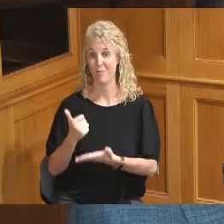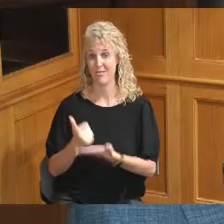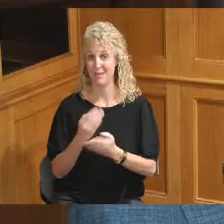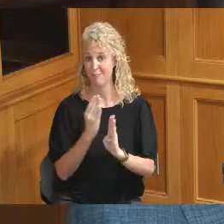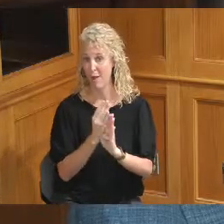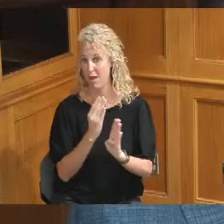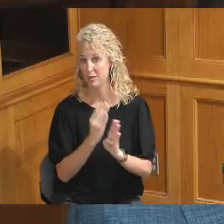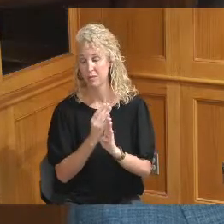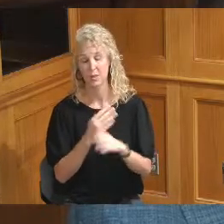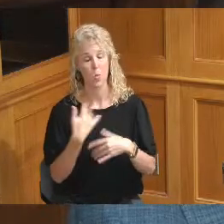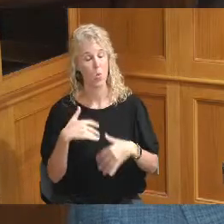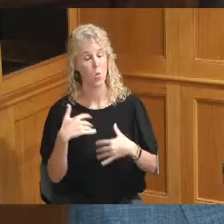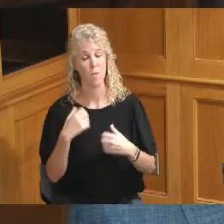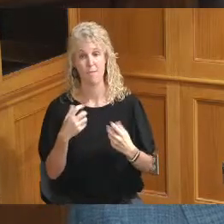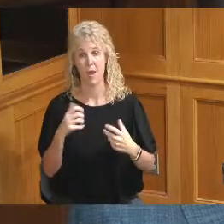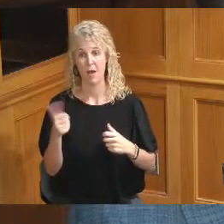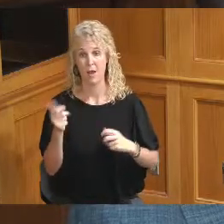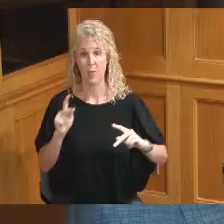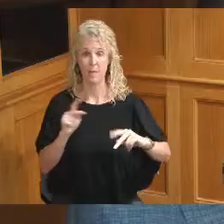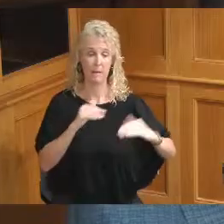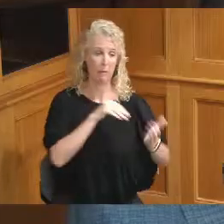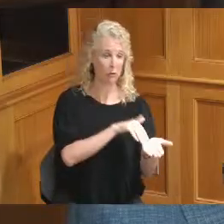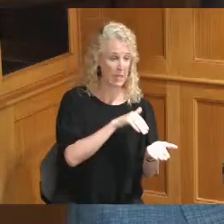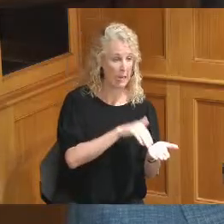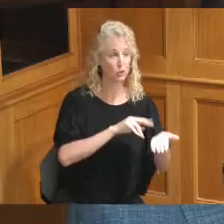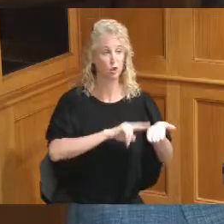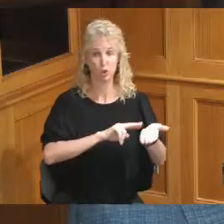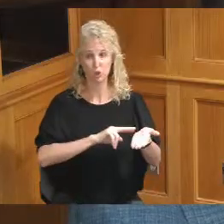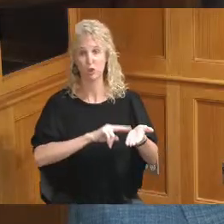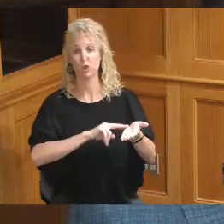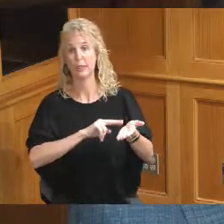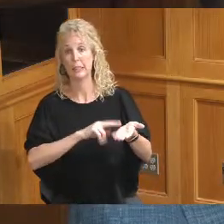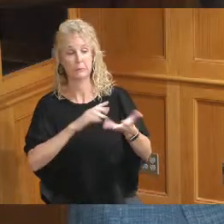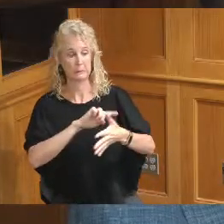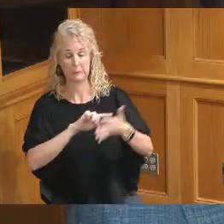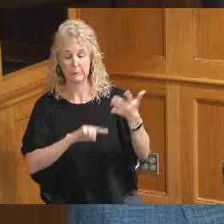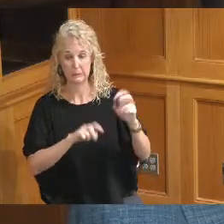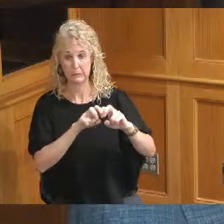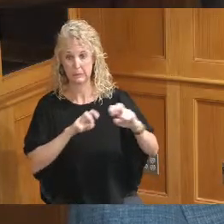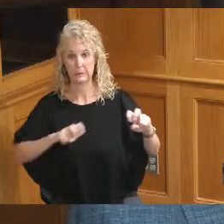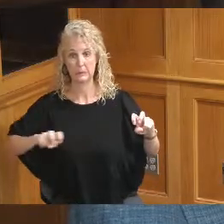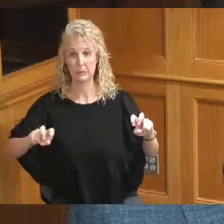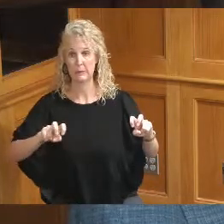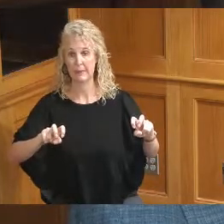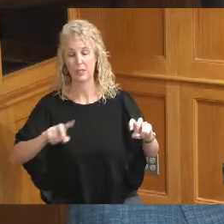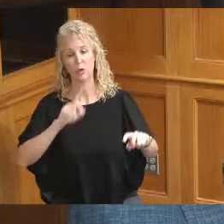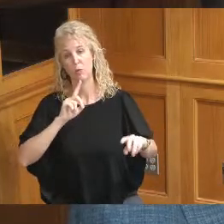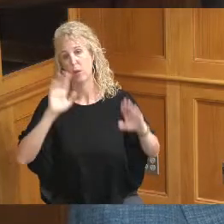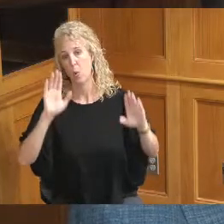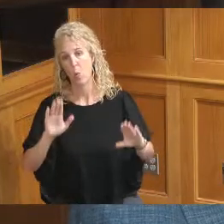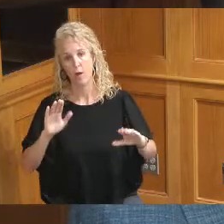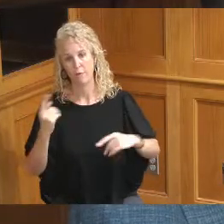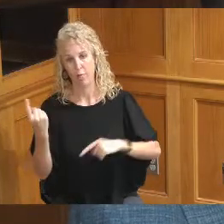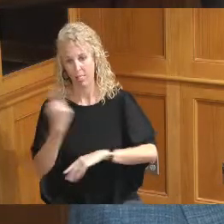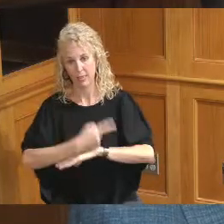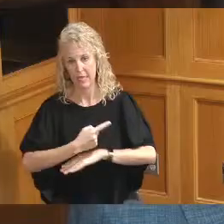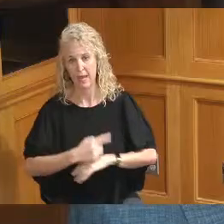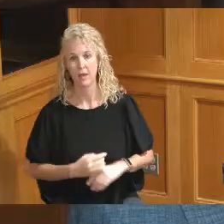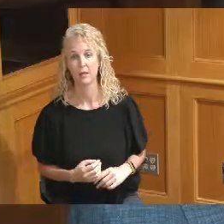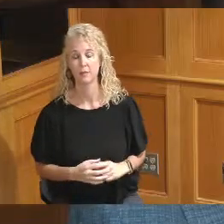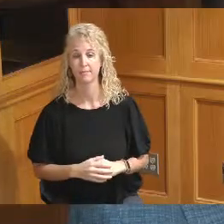a number of other panelists and doctors who were on there. And this think tank was amazing. And there was just a